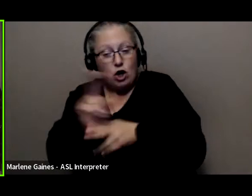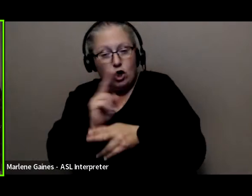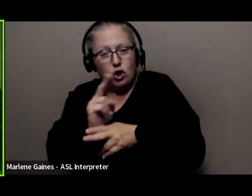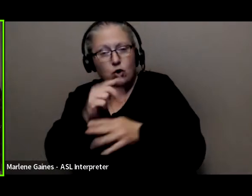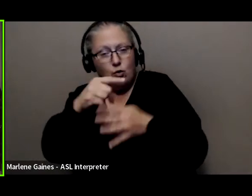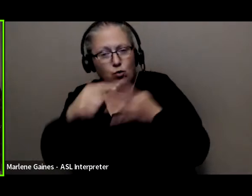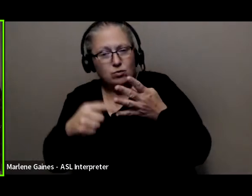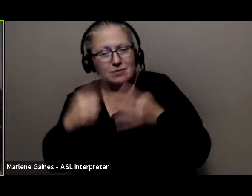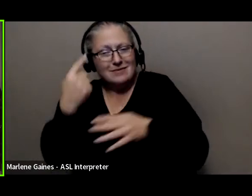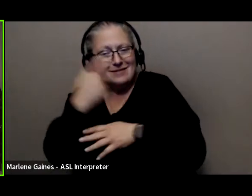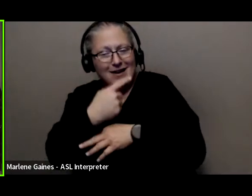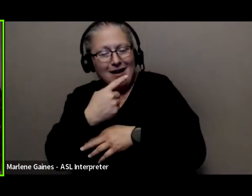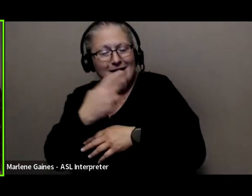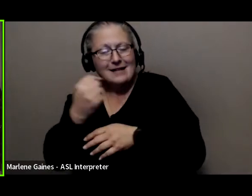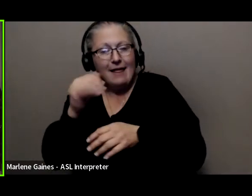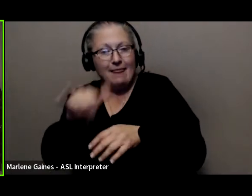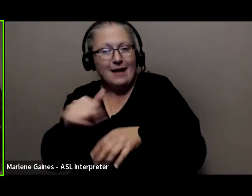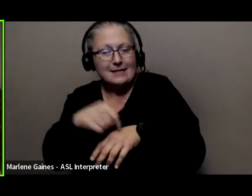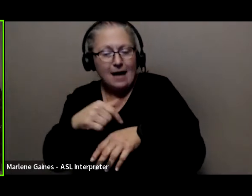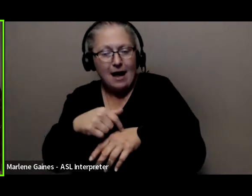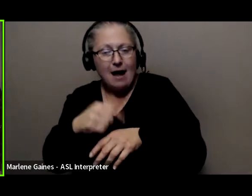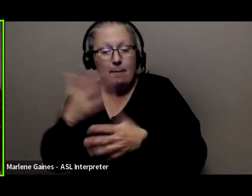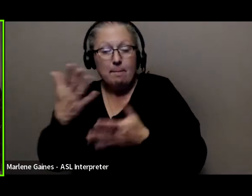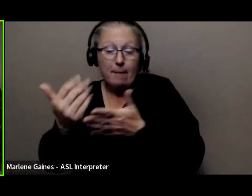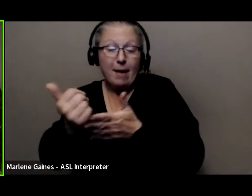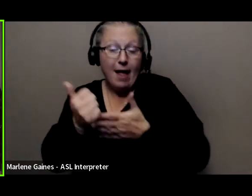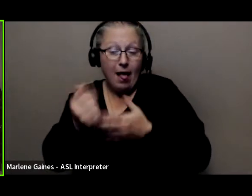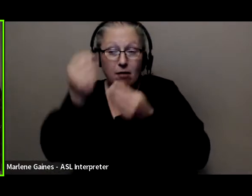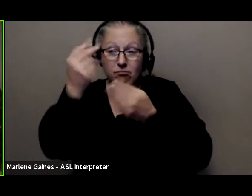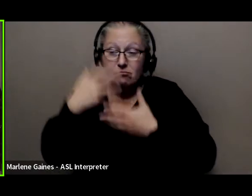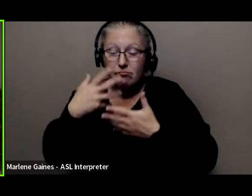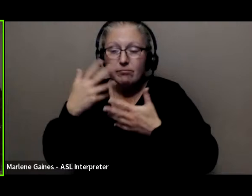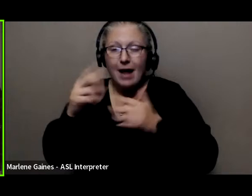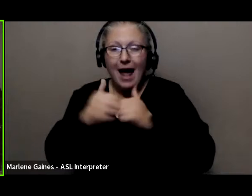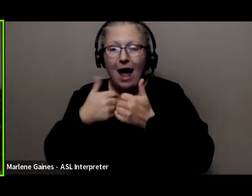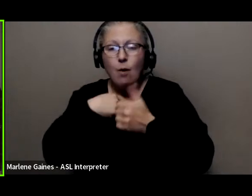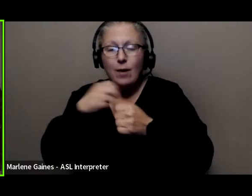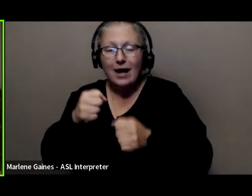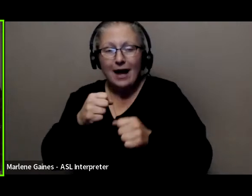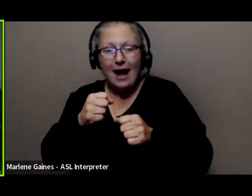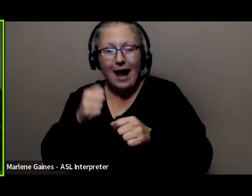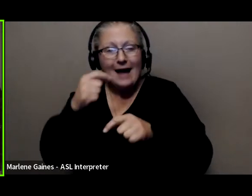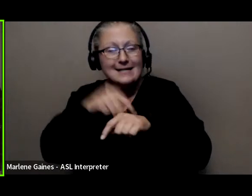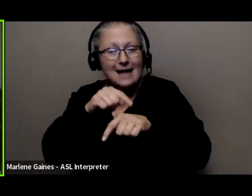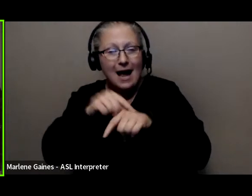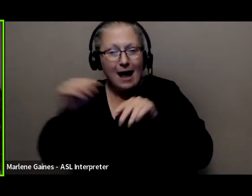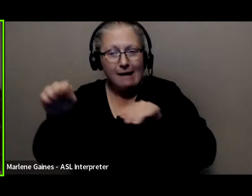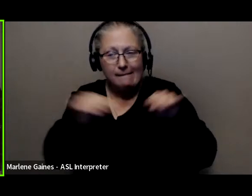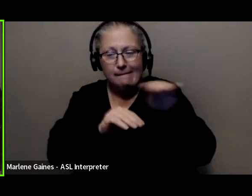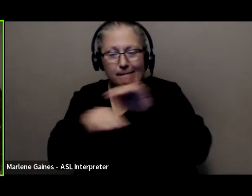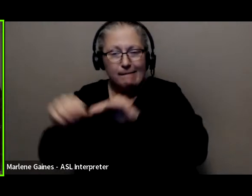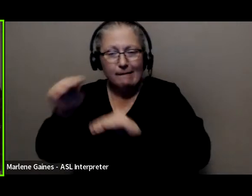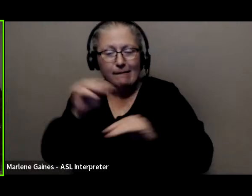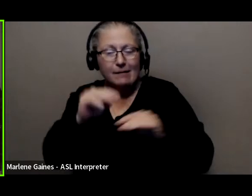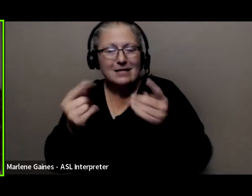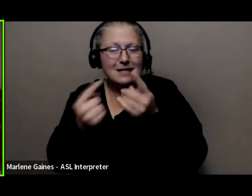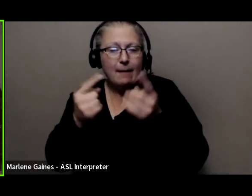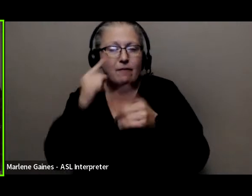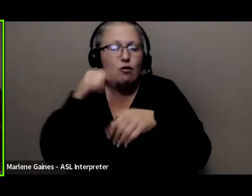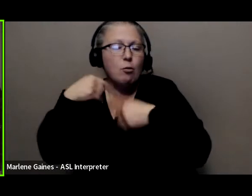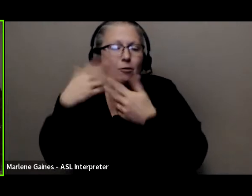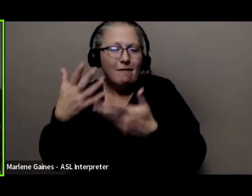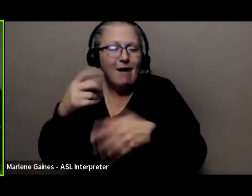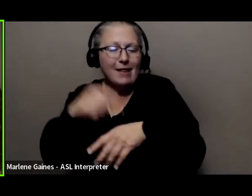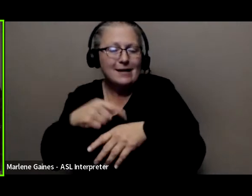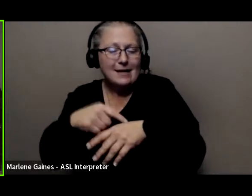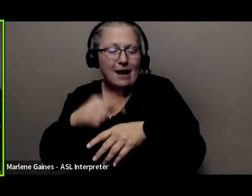those days and time? And that may help inform us where we can borrow time or bend time in some spaces to provide that time in